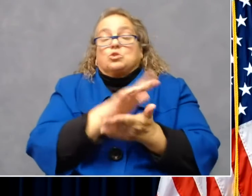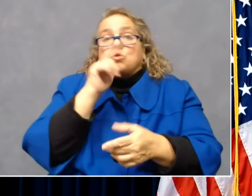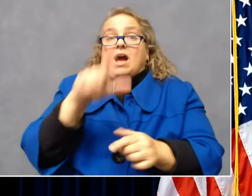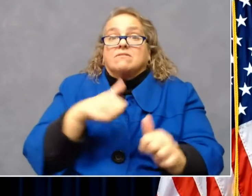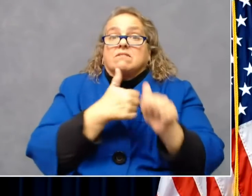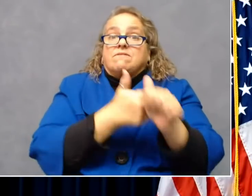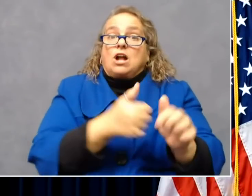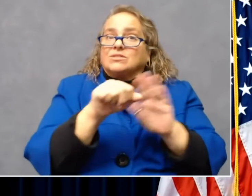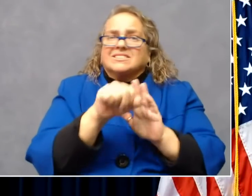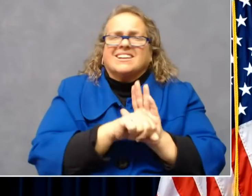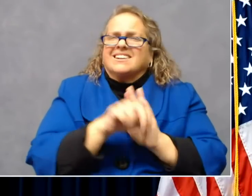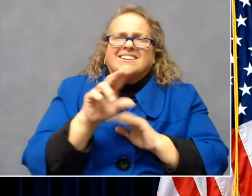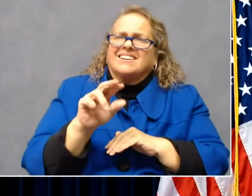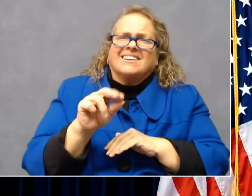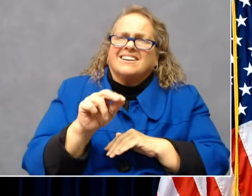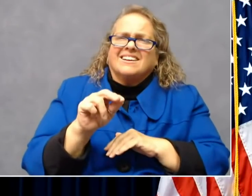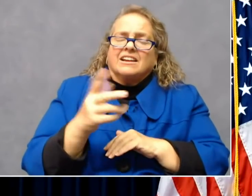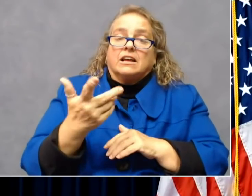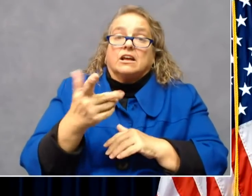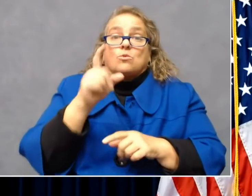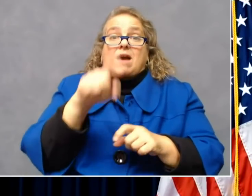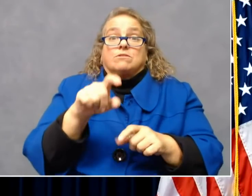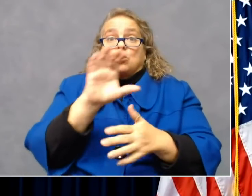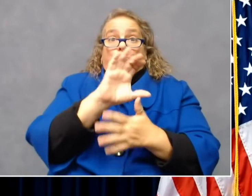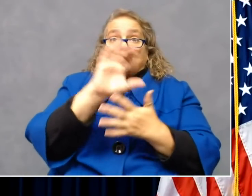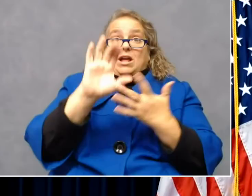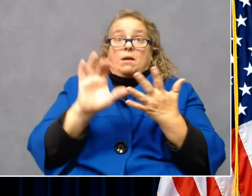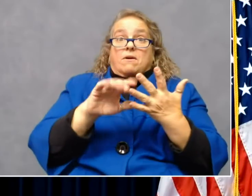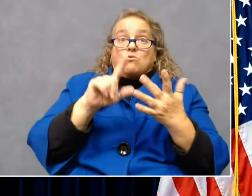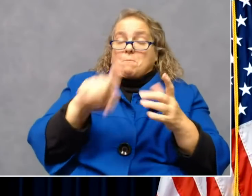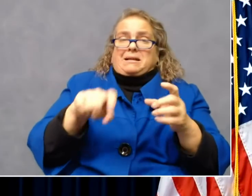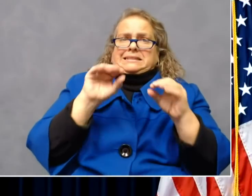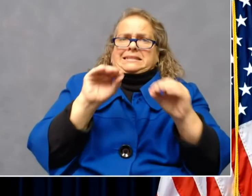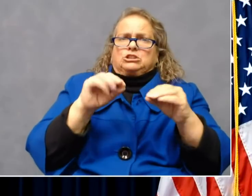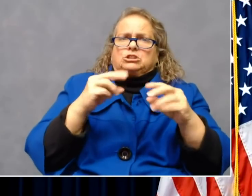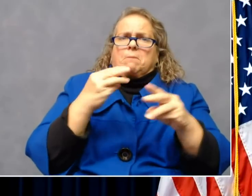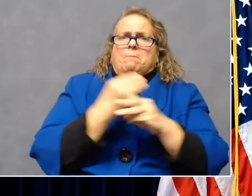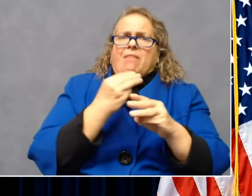curriculum, you have to teach math. There are already a number of